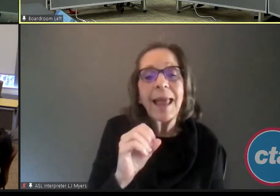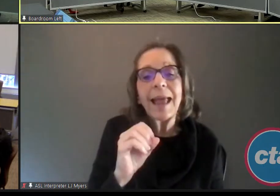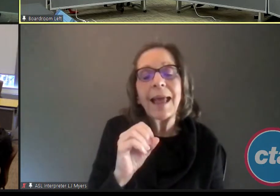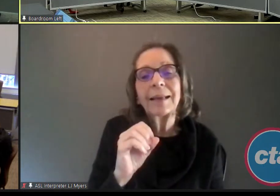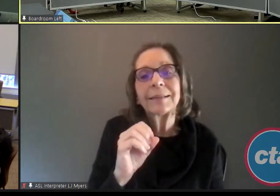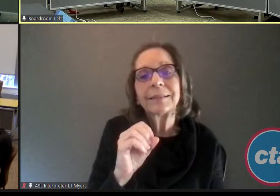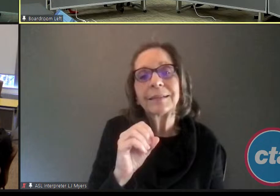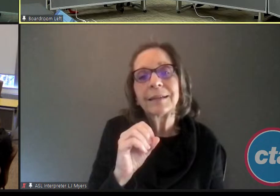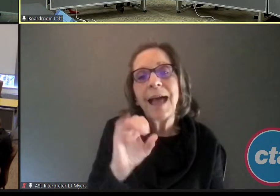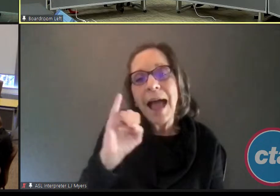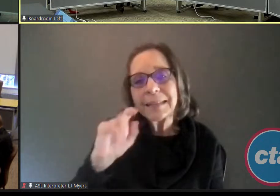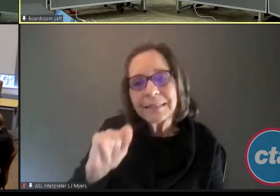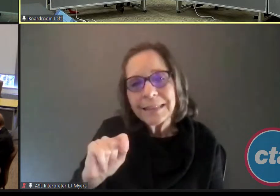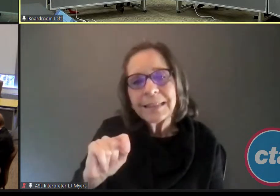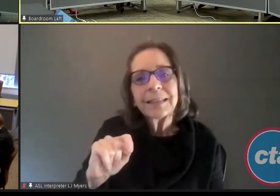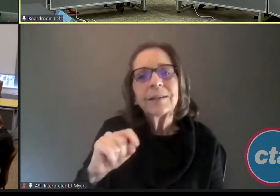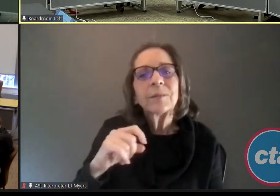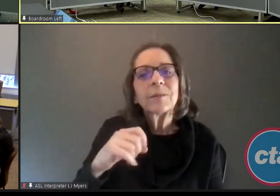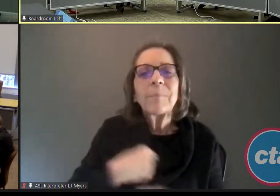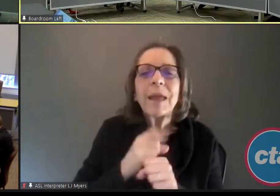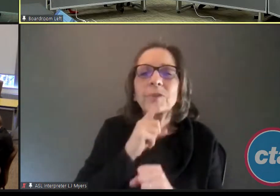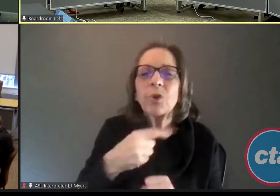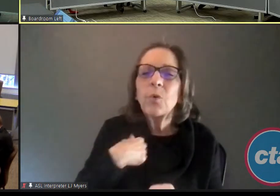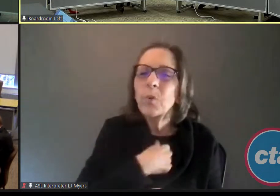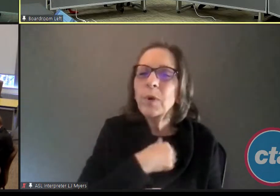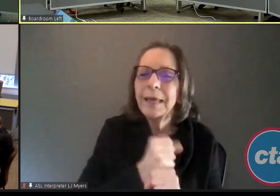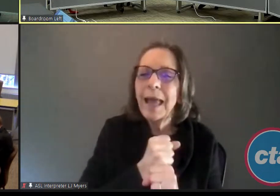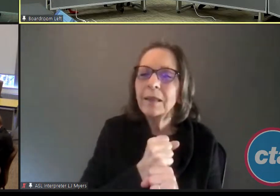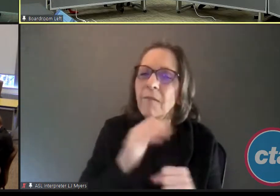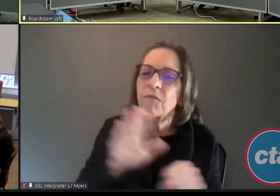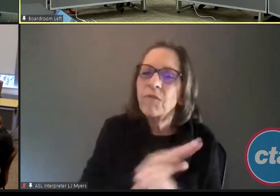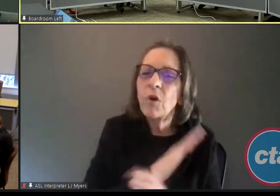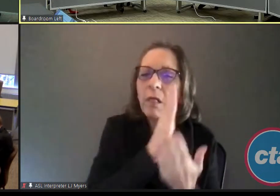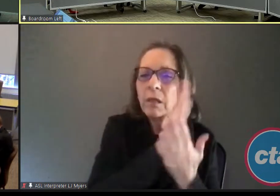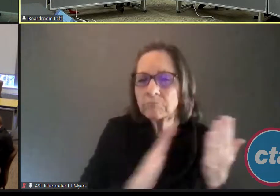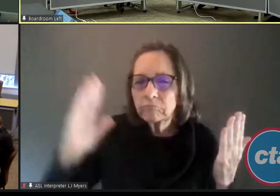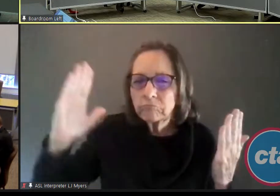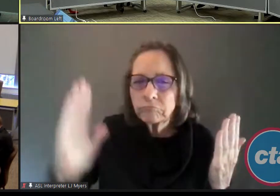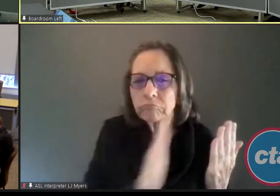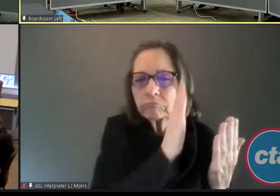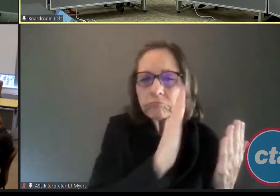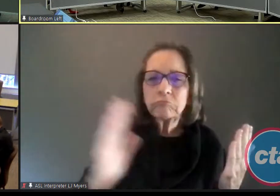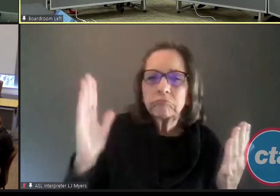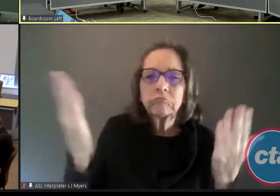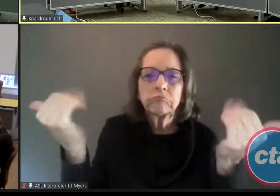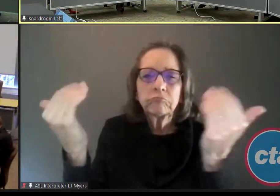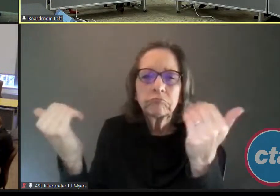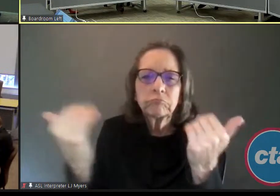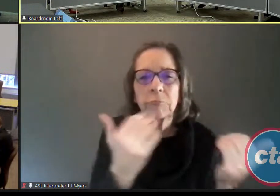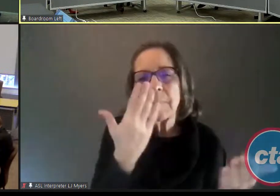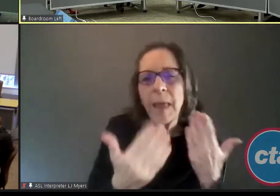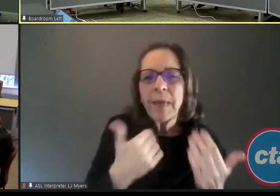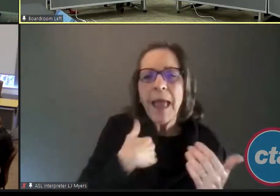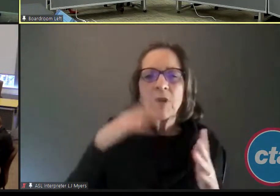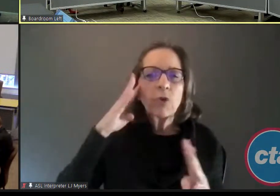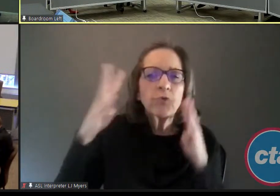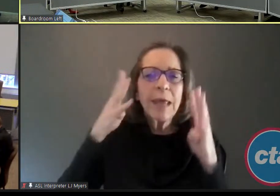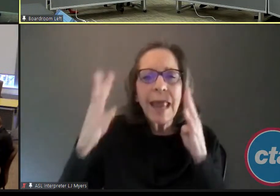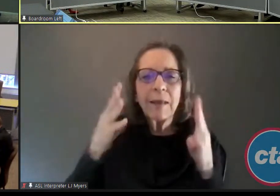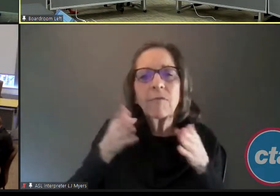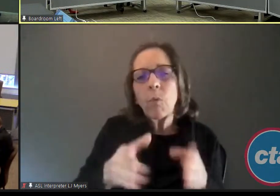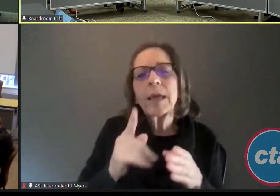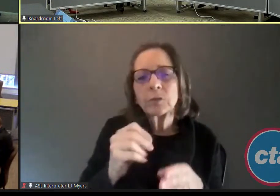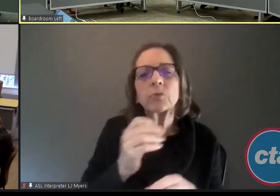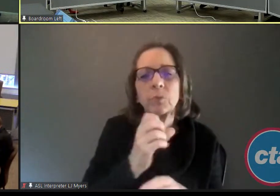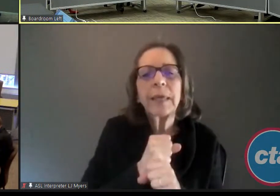But making sure, we're getting that full spectrum, and maybe there's some interesting and new creative ways to make sure we're getting,